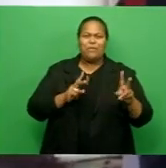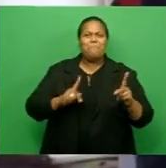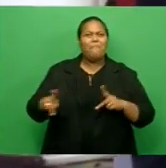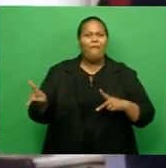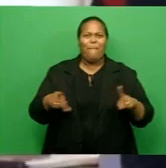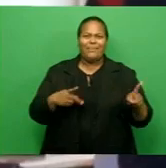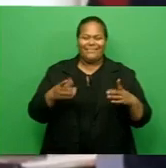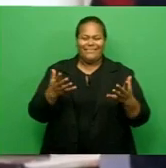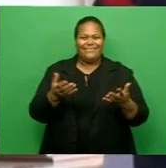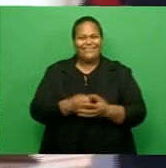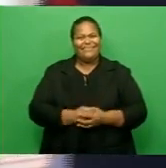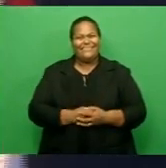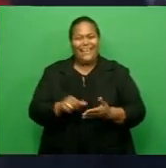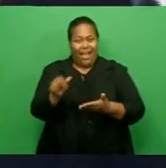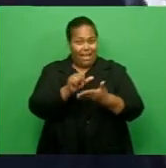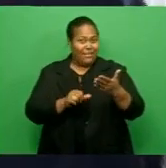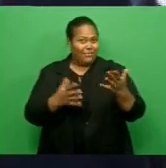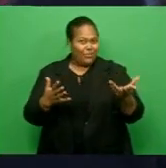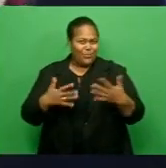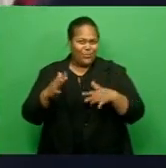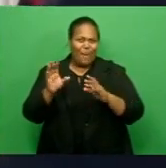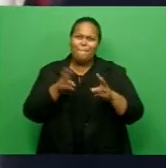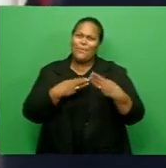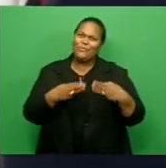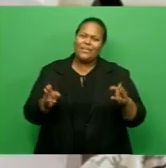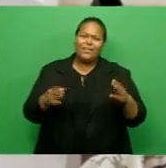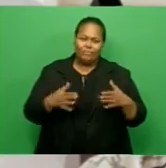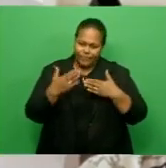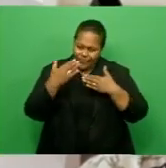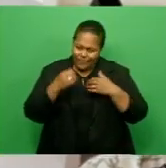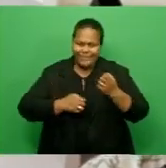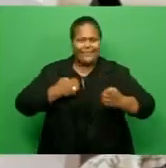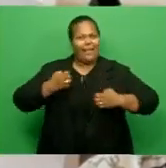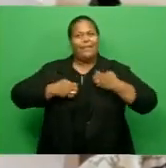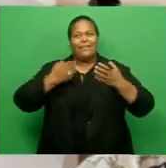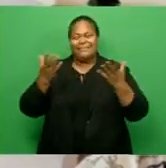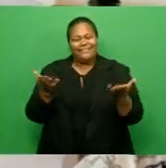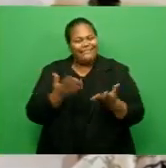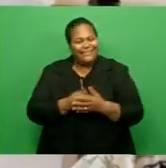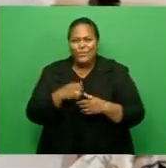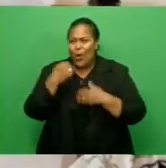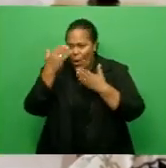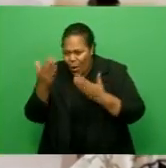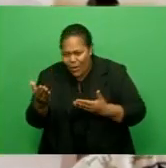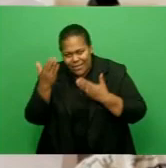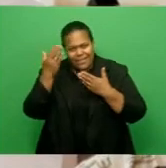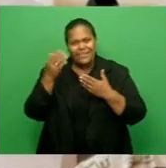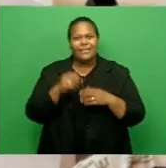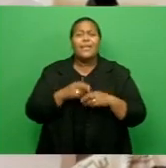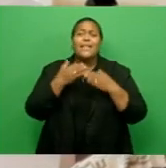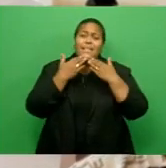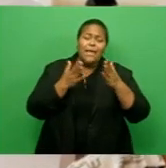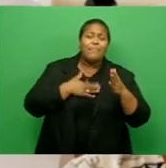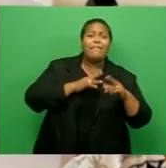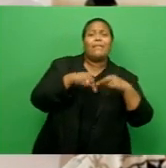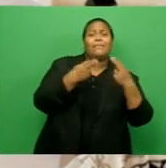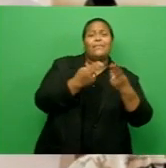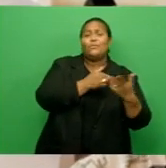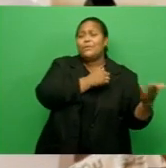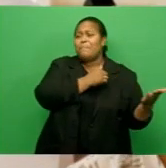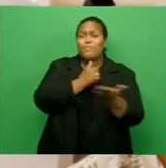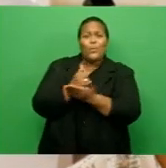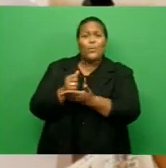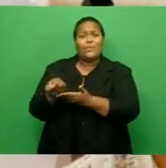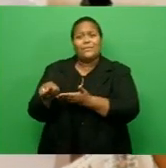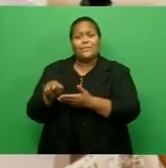So excited, I am so honored. I'd like to thank all my friends, my family, for supporting me all the